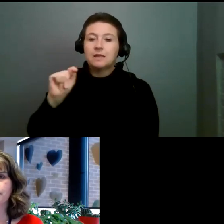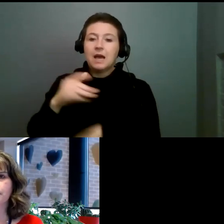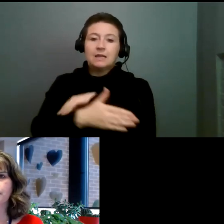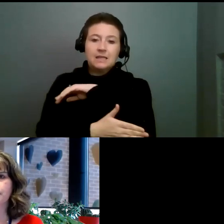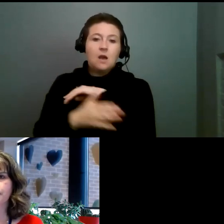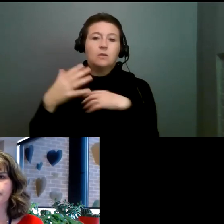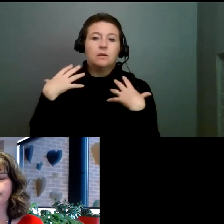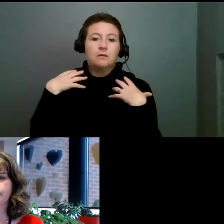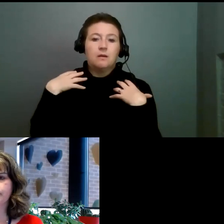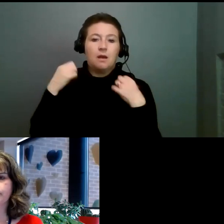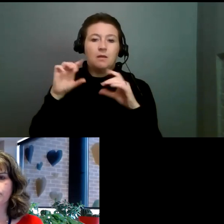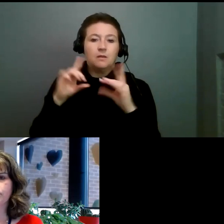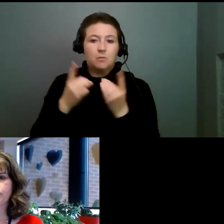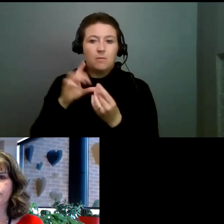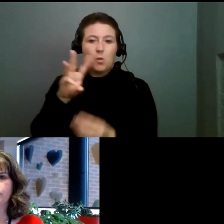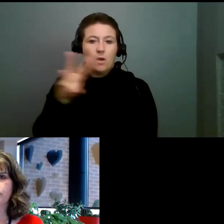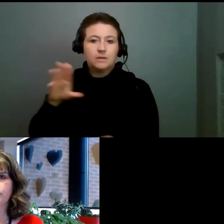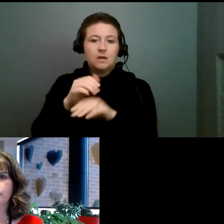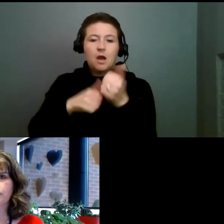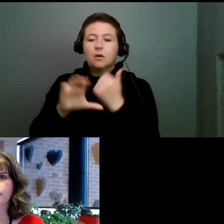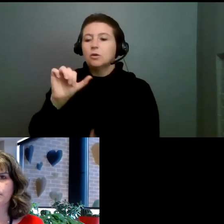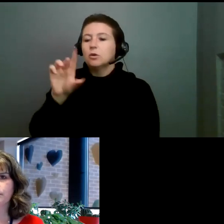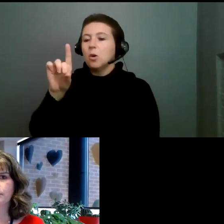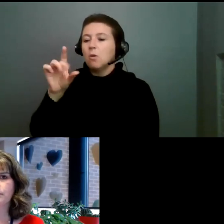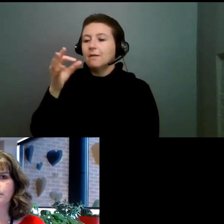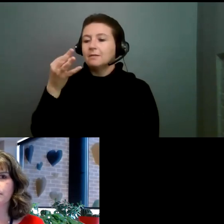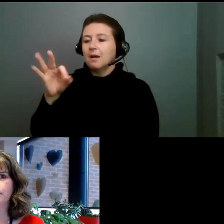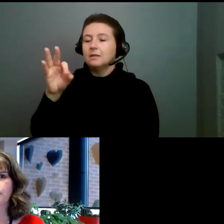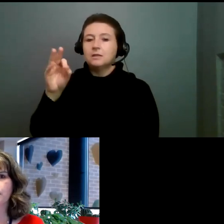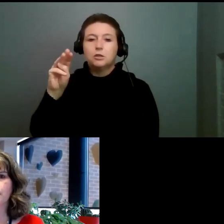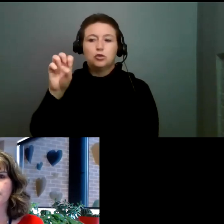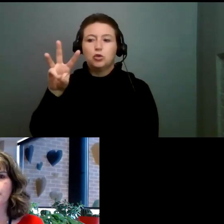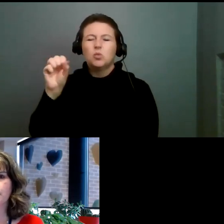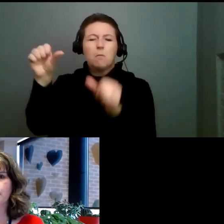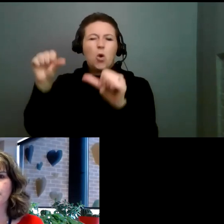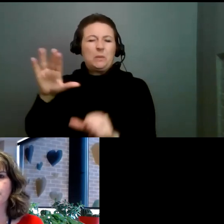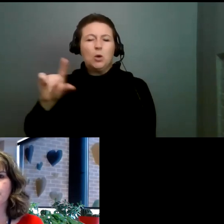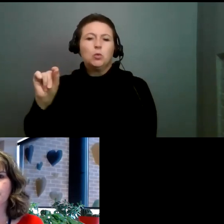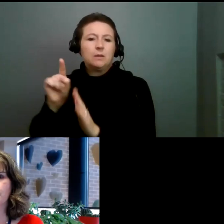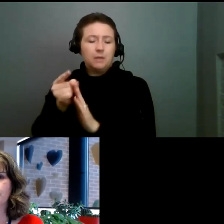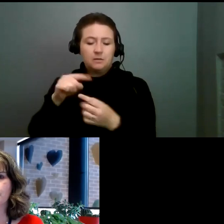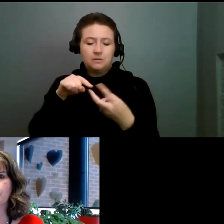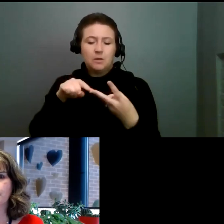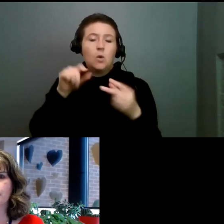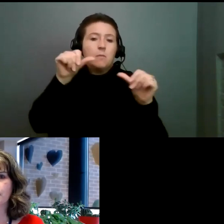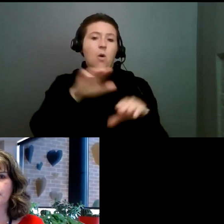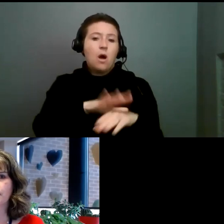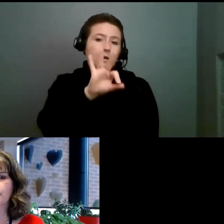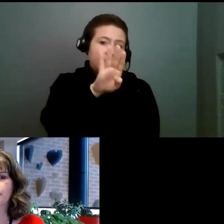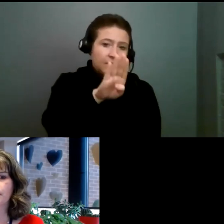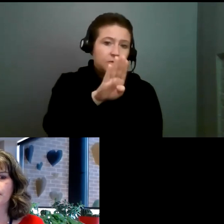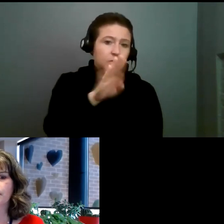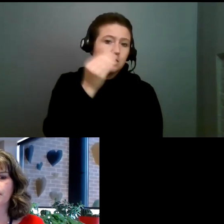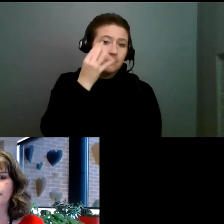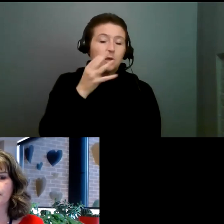under COVID-19 News. So you should find that there in about 20 minutes. And then we'll also be posting information on our Facebook page. We do